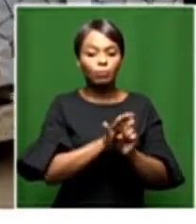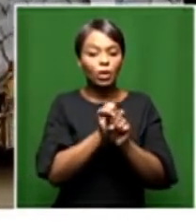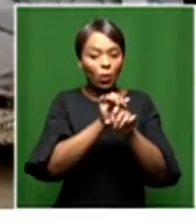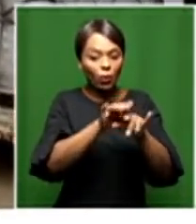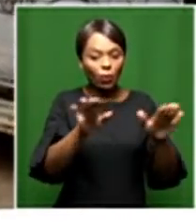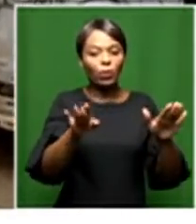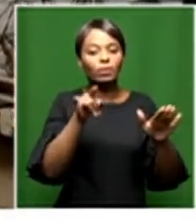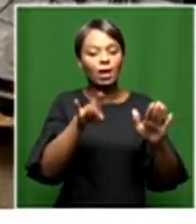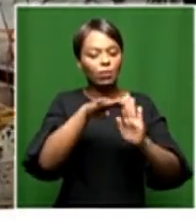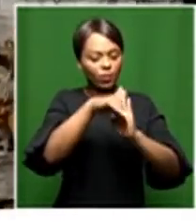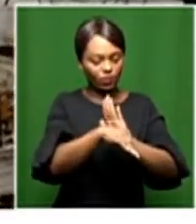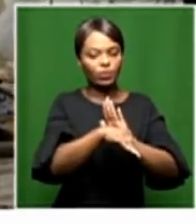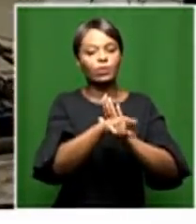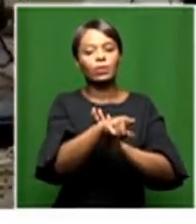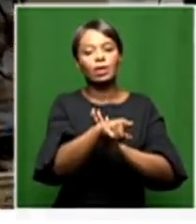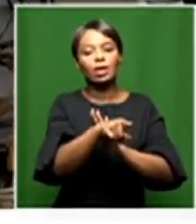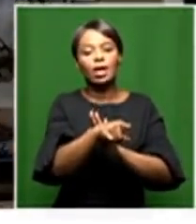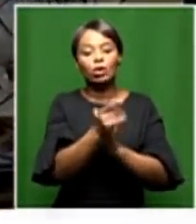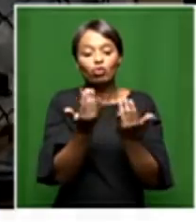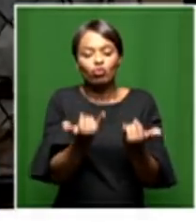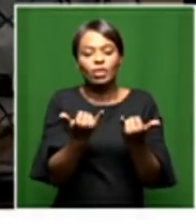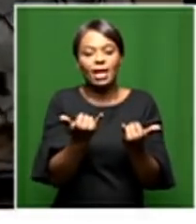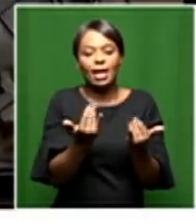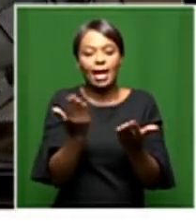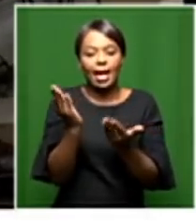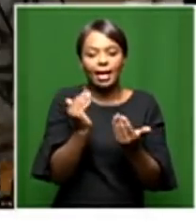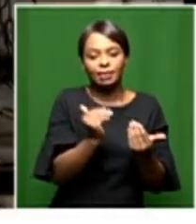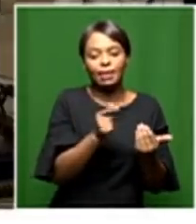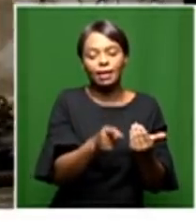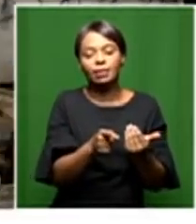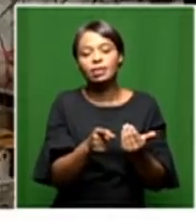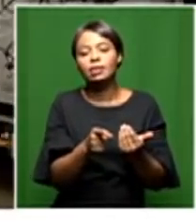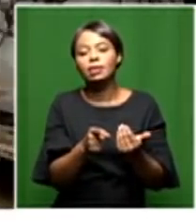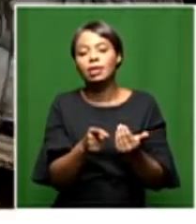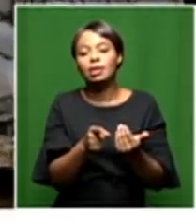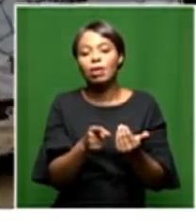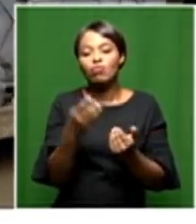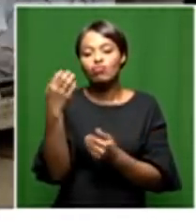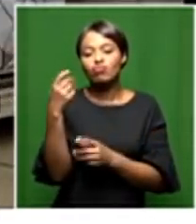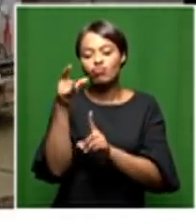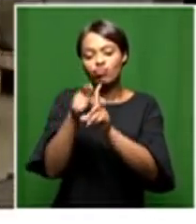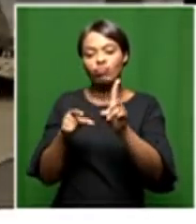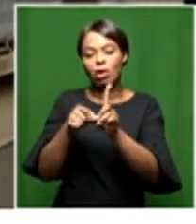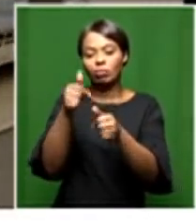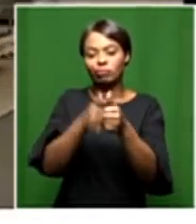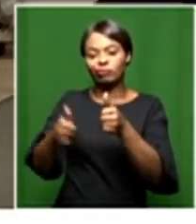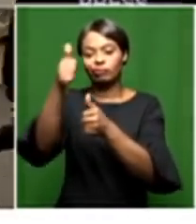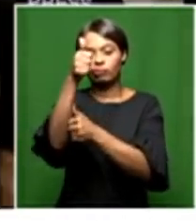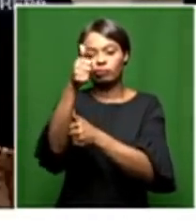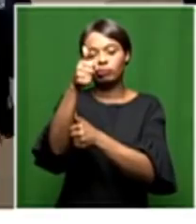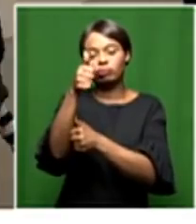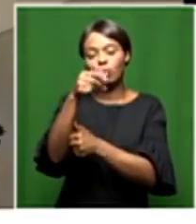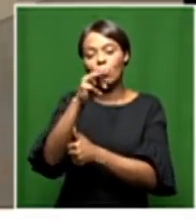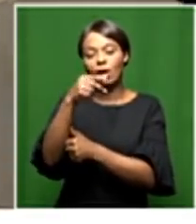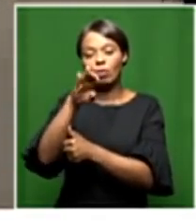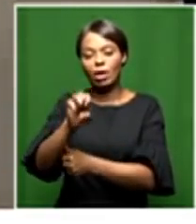actually been going down. And today we expect President Emmerson Mnangagwa to give an update or to on